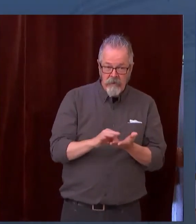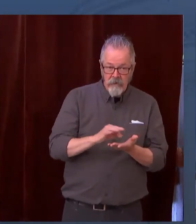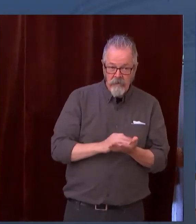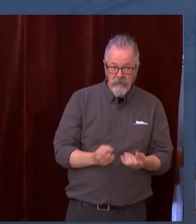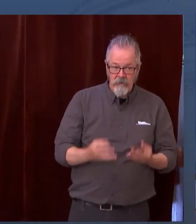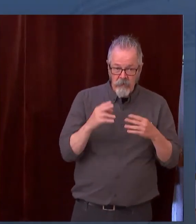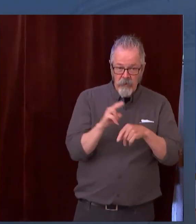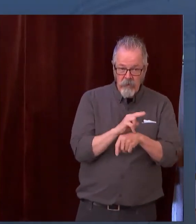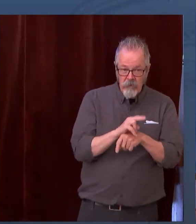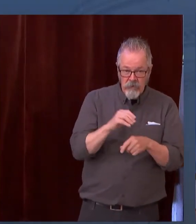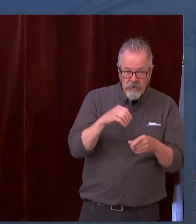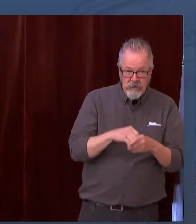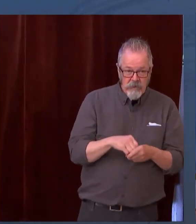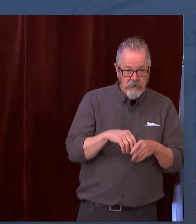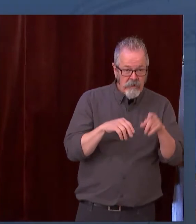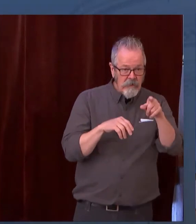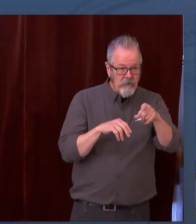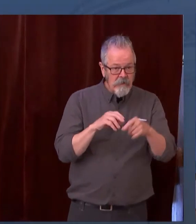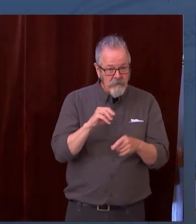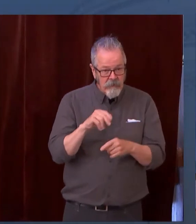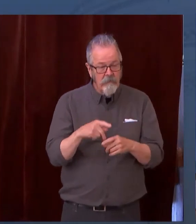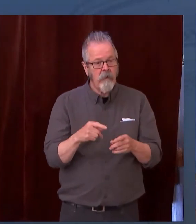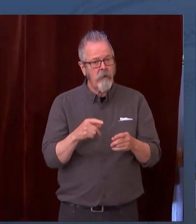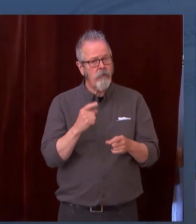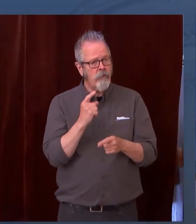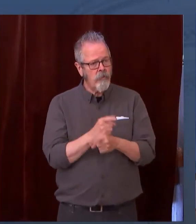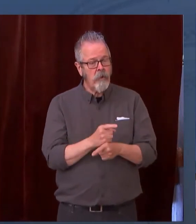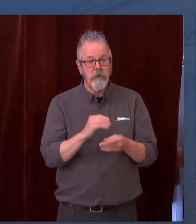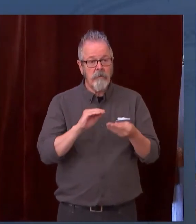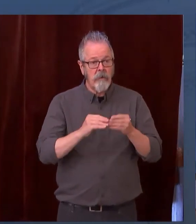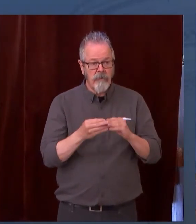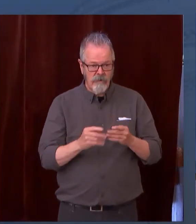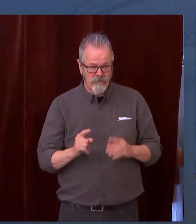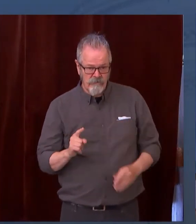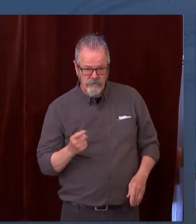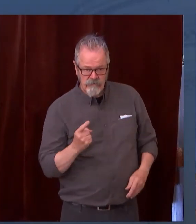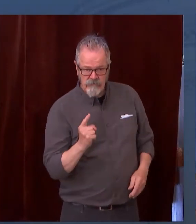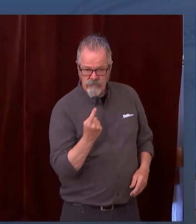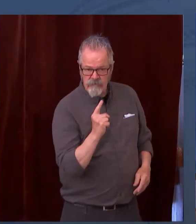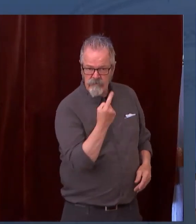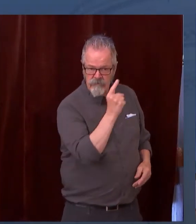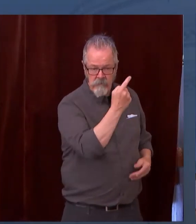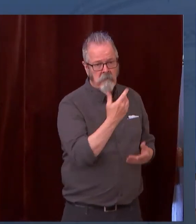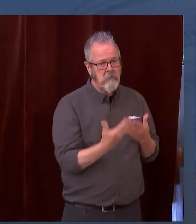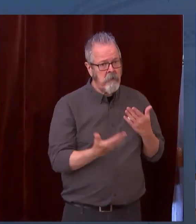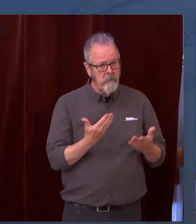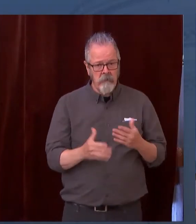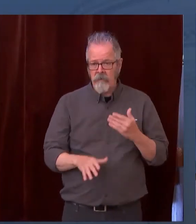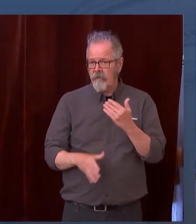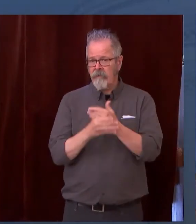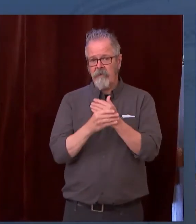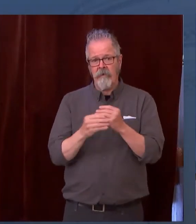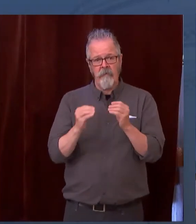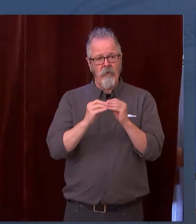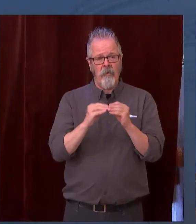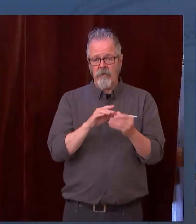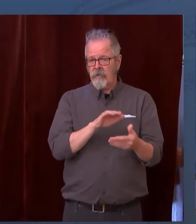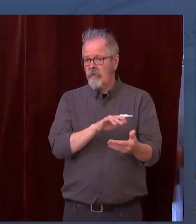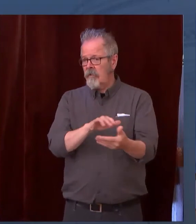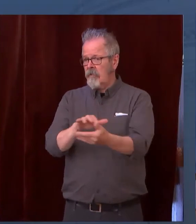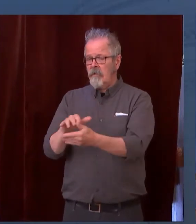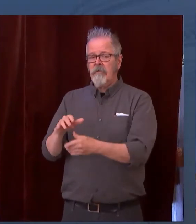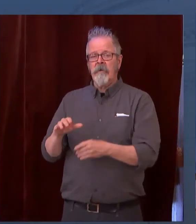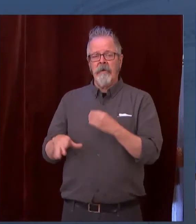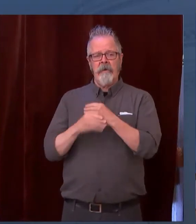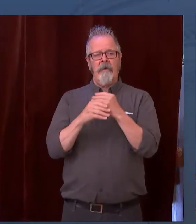you know, these things can alter as time goes on. And we hope Spokane is successful in their mask up effort.